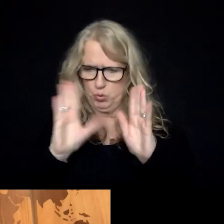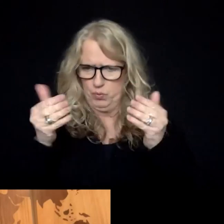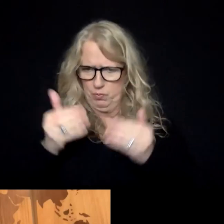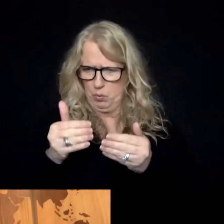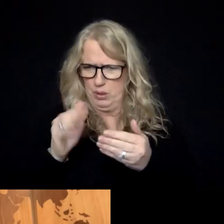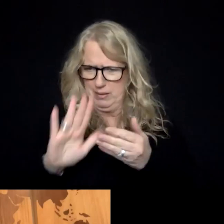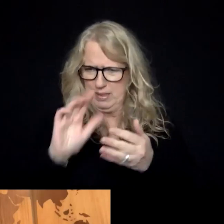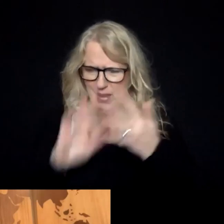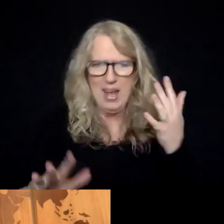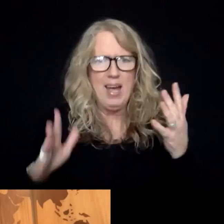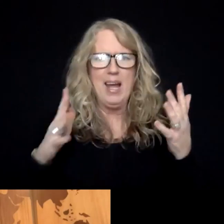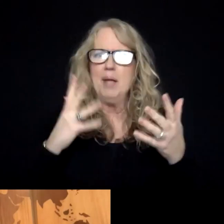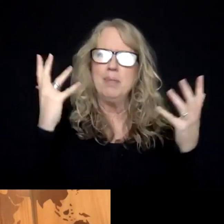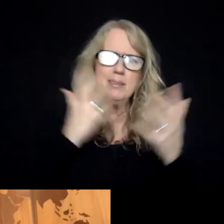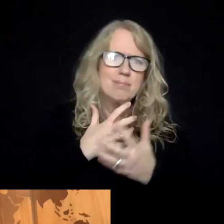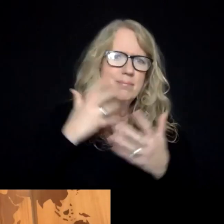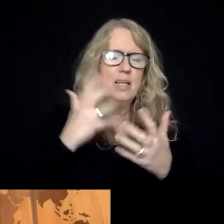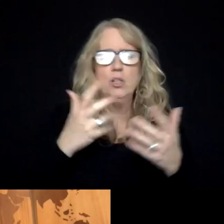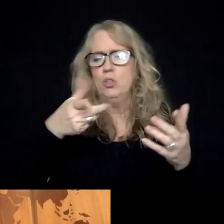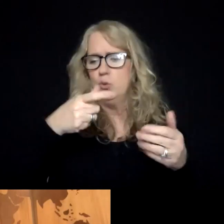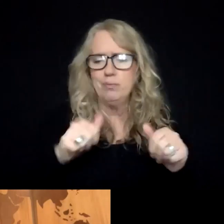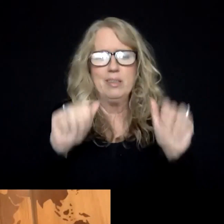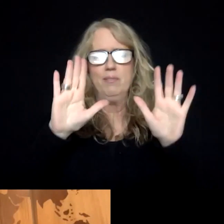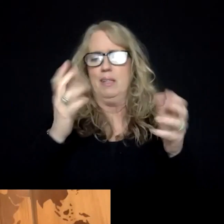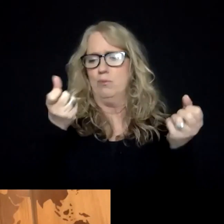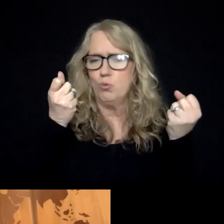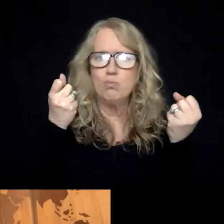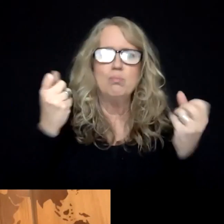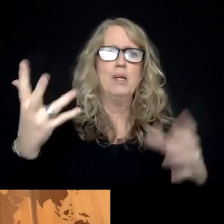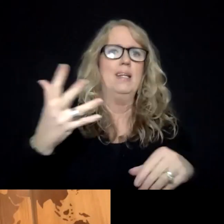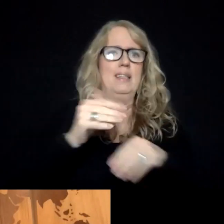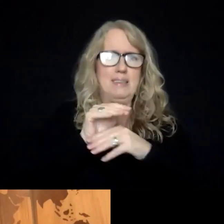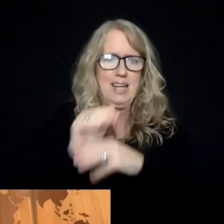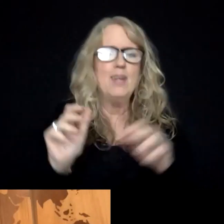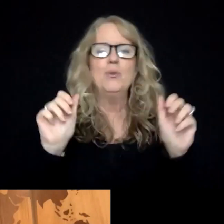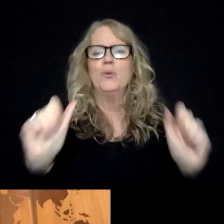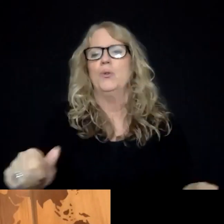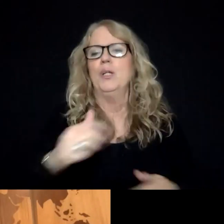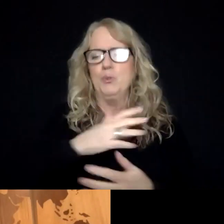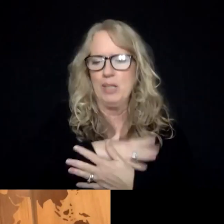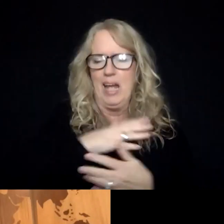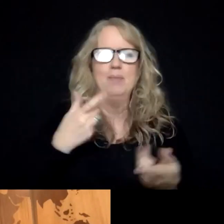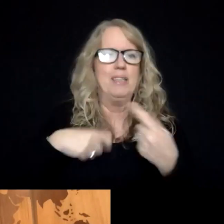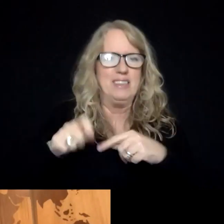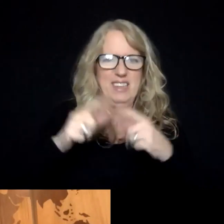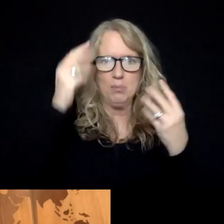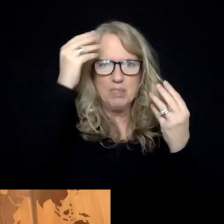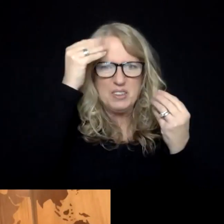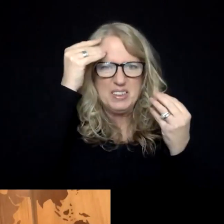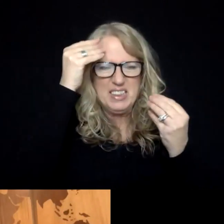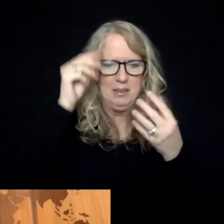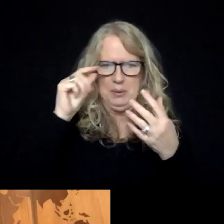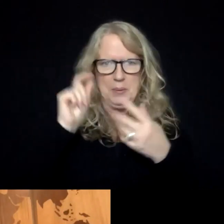my God, you've given up so many evenings where you could have been relaxing, instead thinking about this minutia or